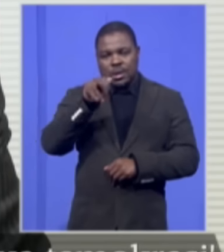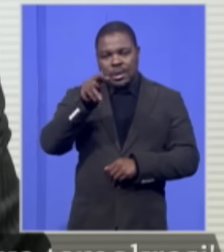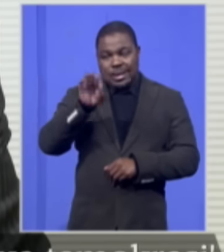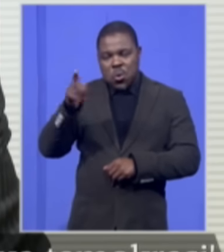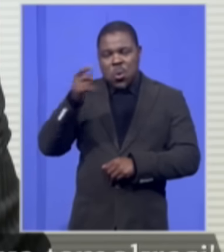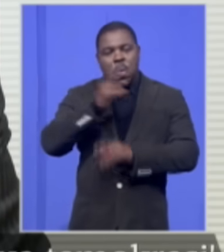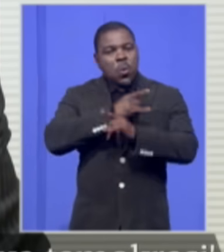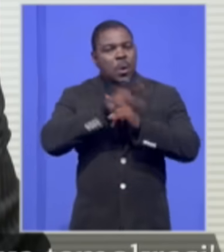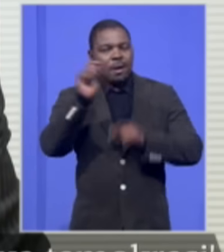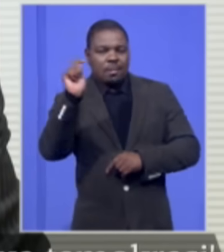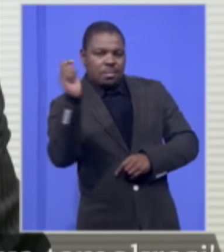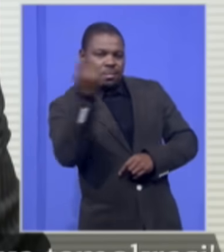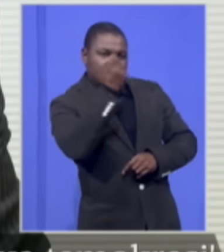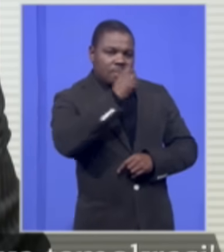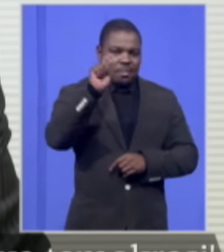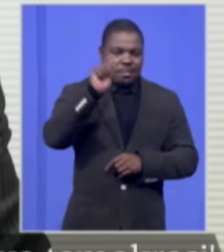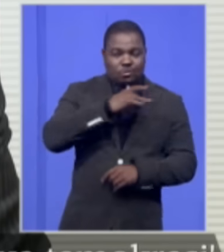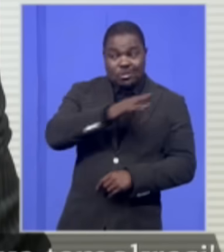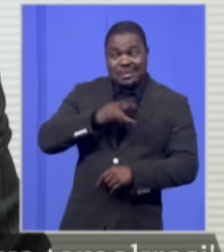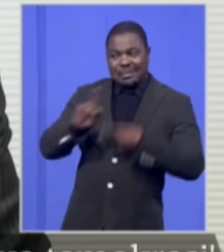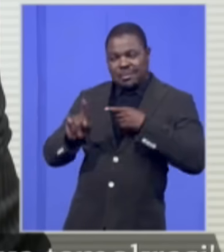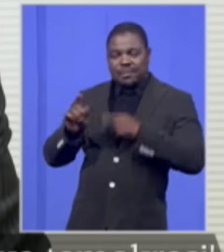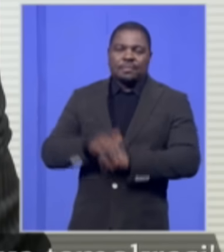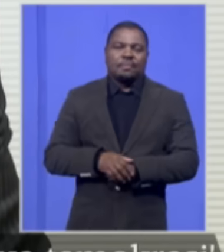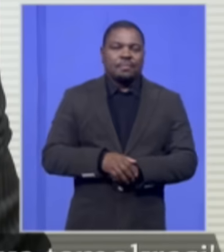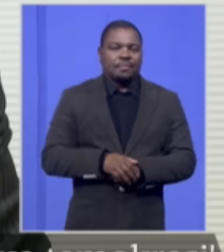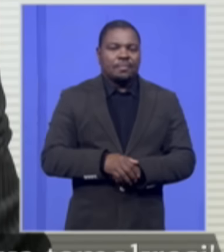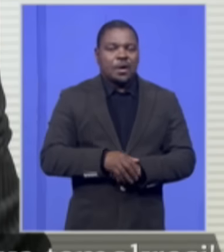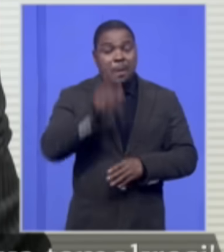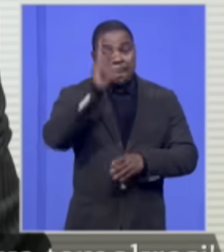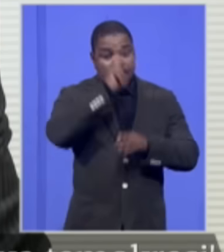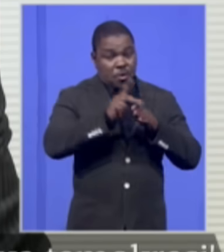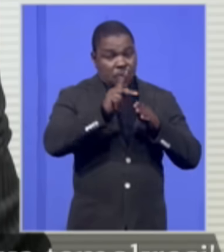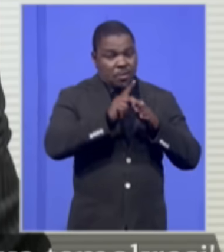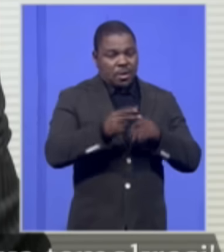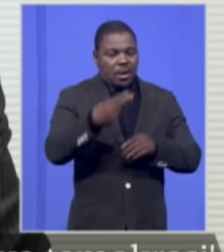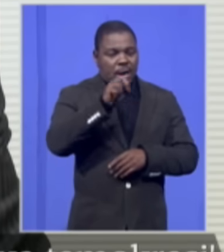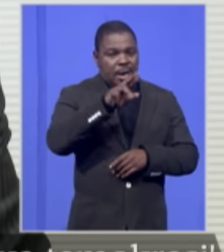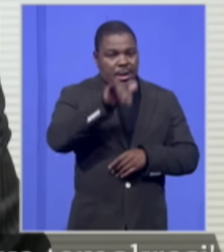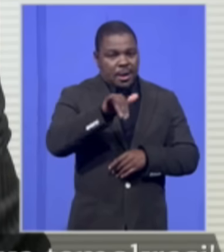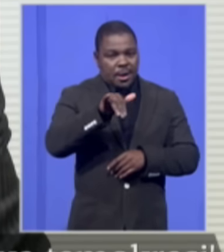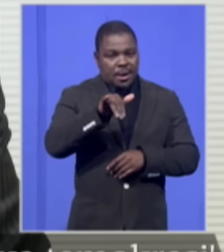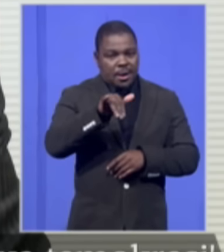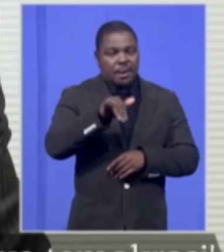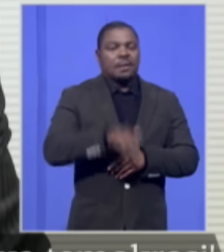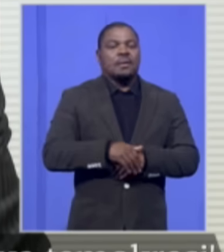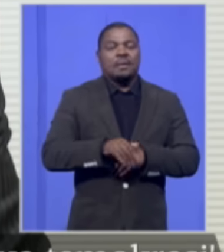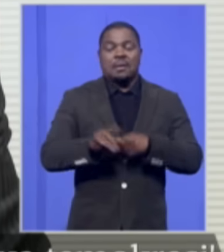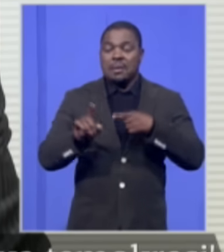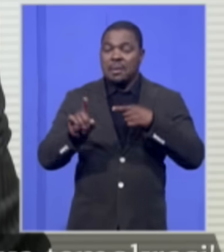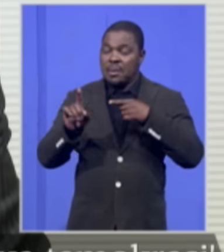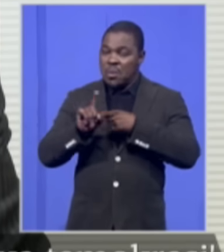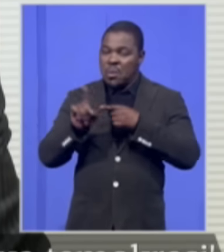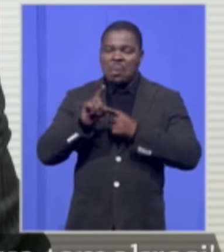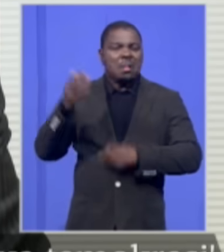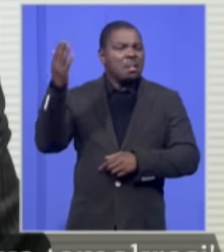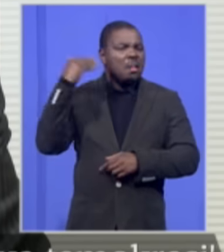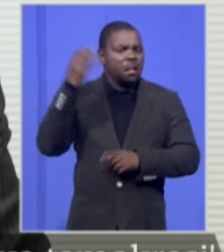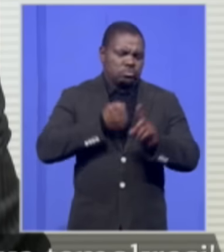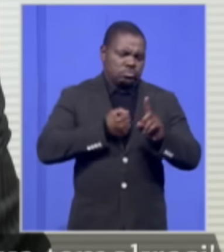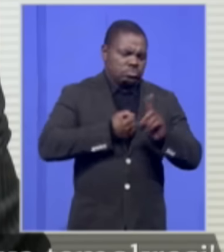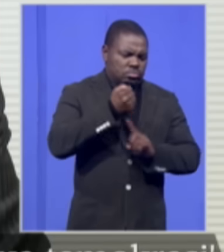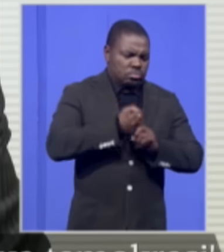Slam tennis champion. Professor Harry Rangwezi Nengwekulu, former